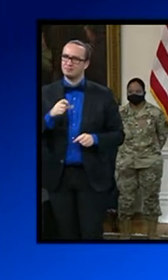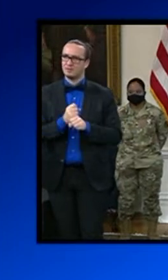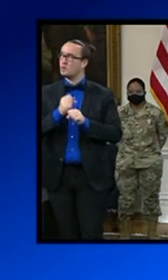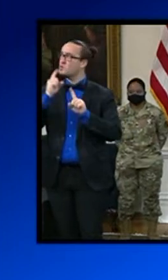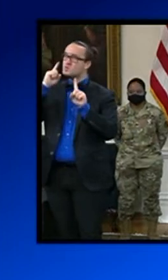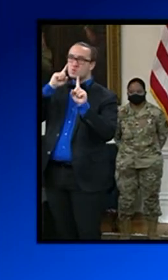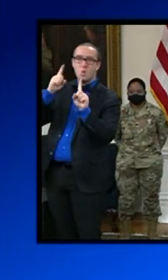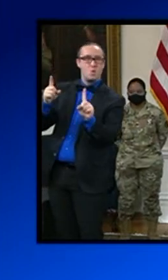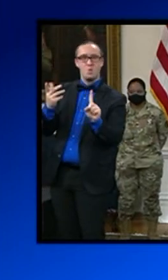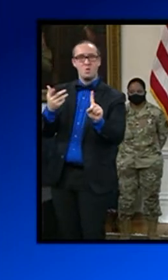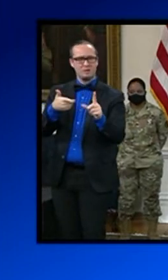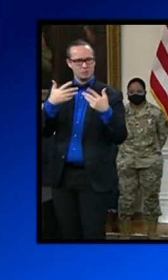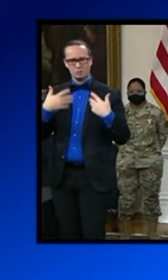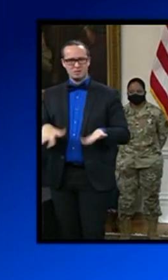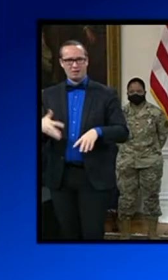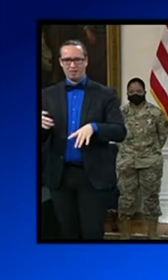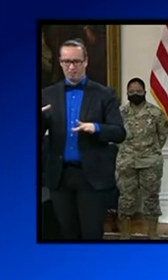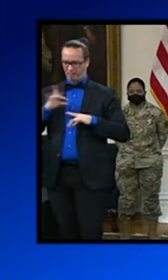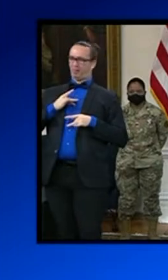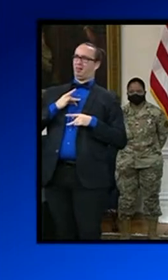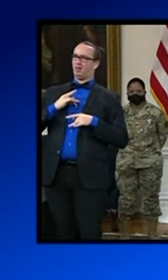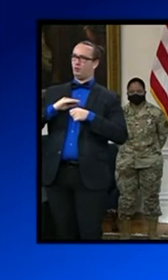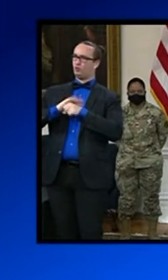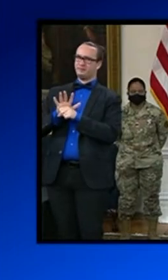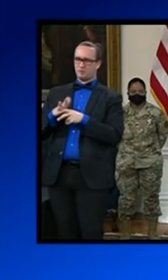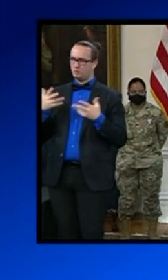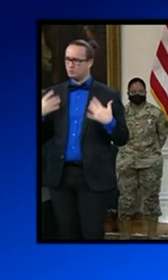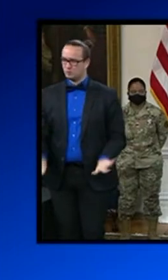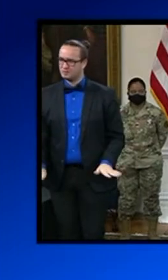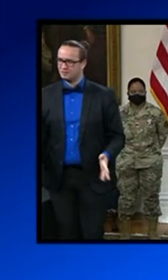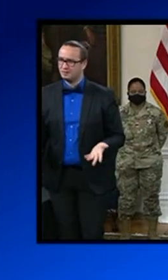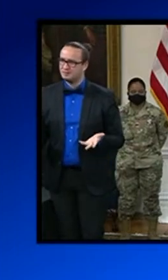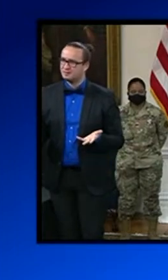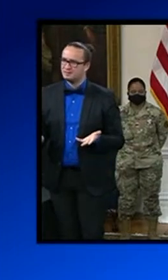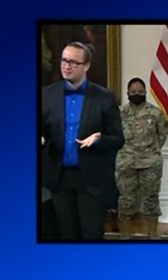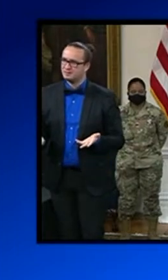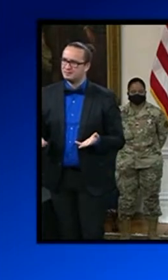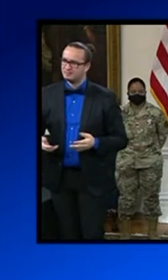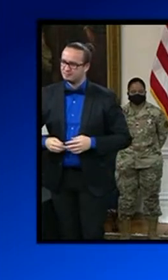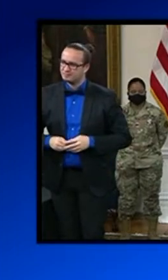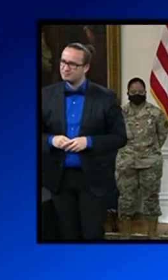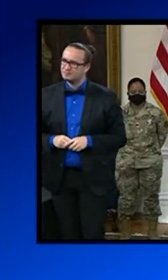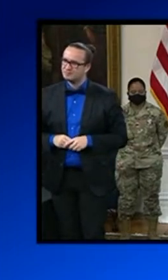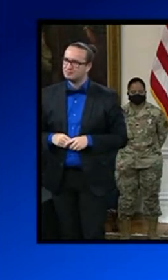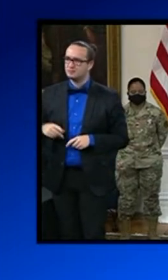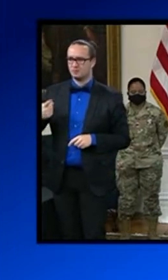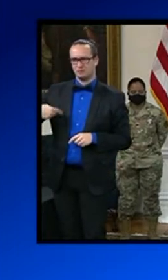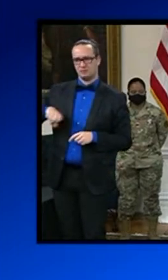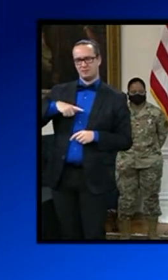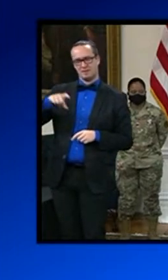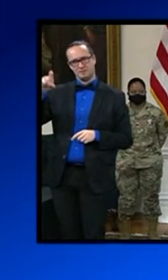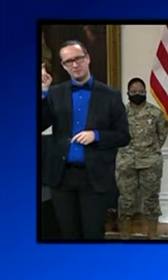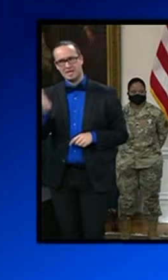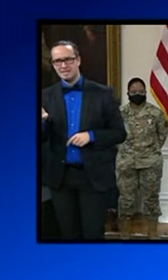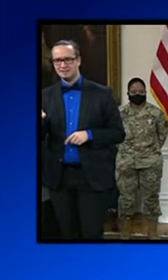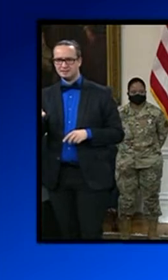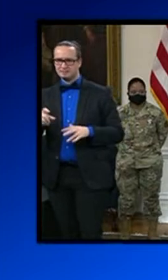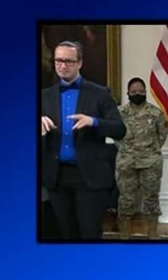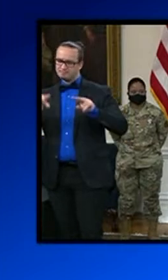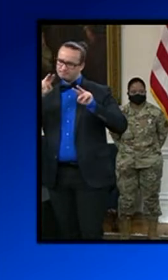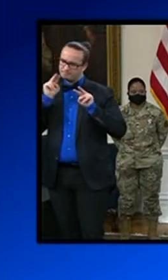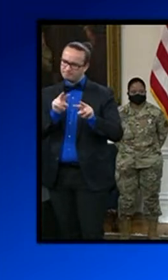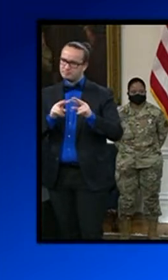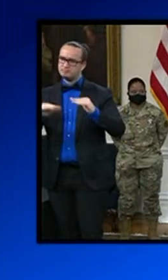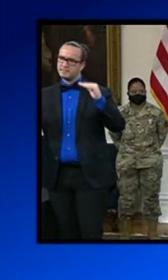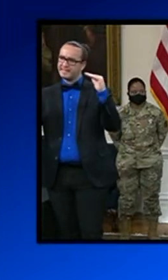coronavirus. And we want to make sure we address the equitable distribution of the vaccines. General